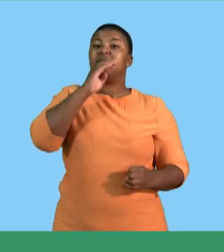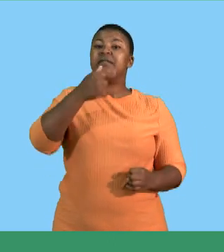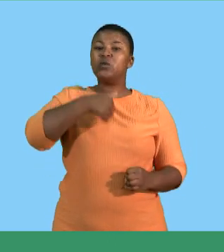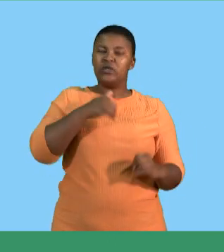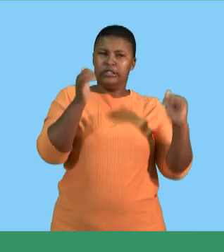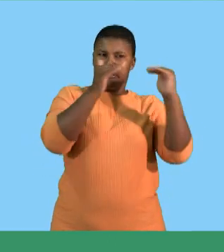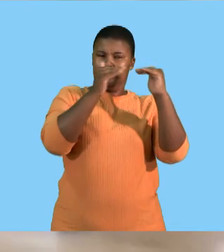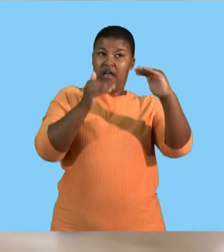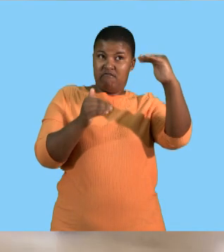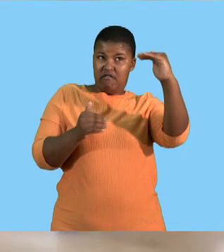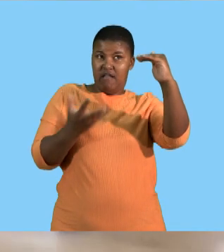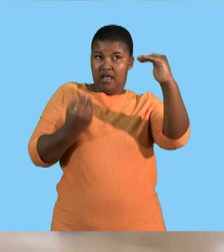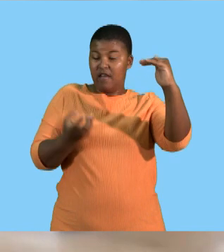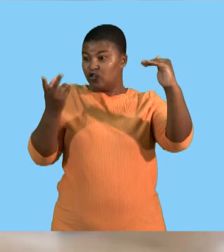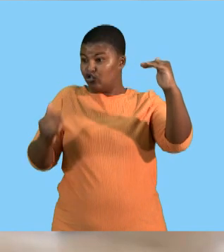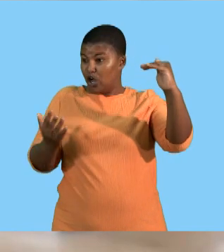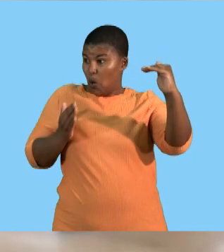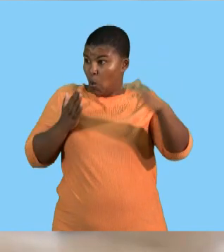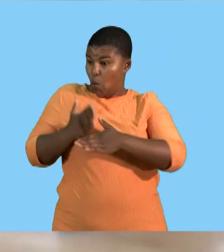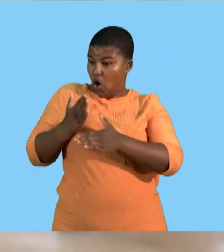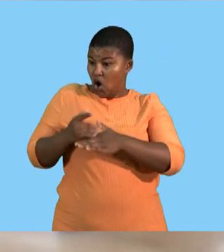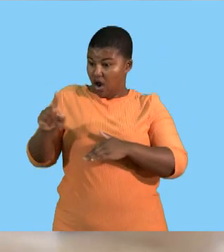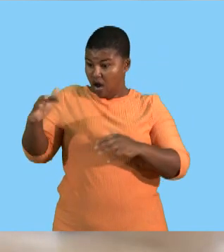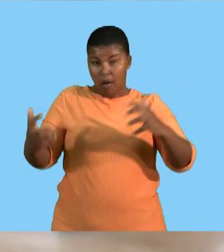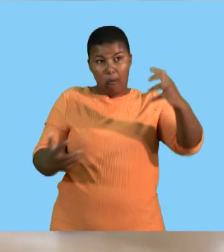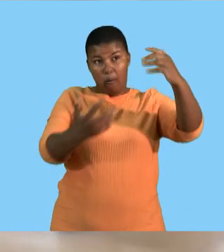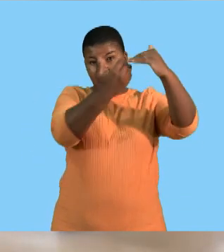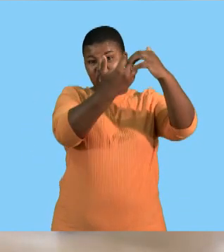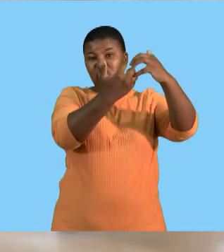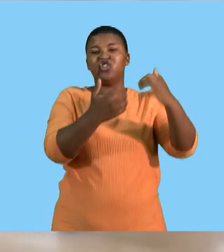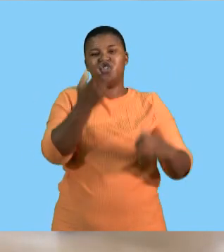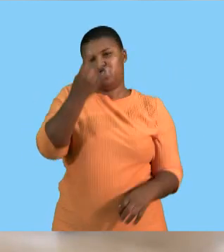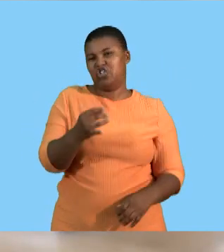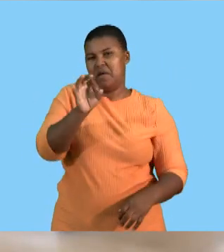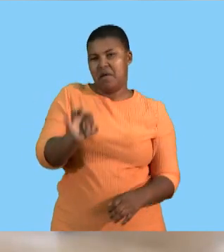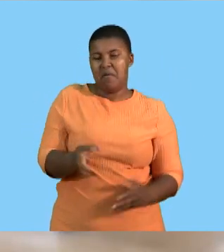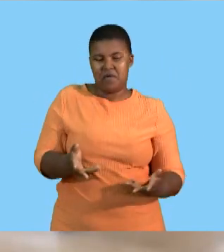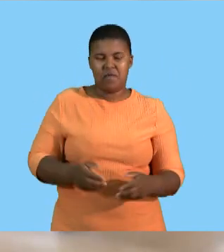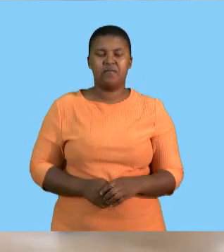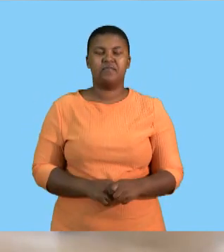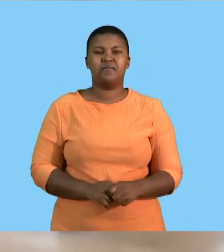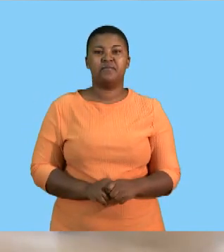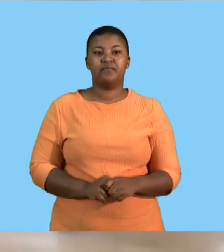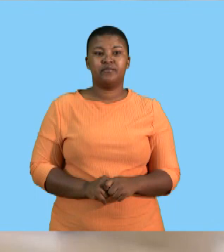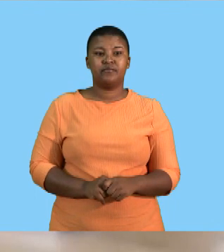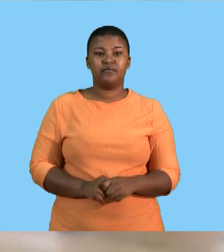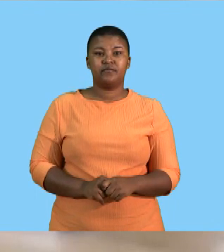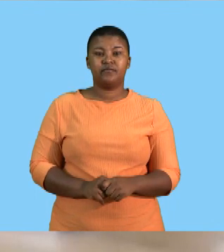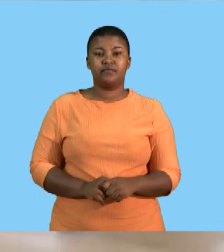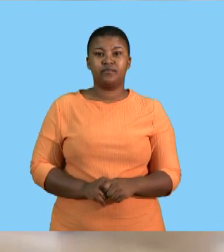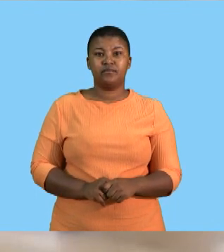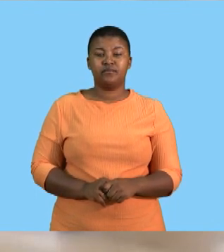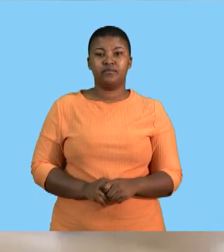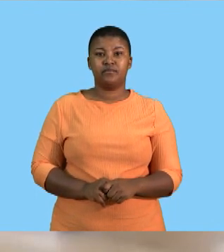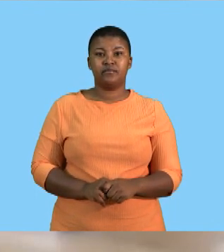have set standards and we are checking the work that is done to see if the work that is done meets these desired